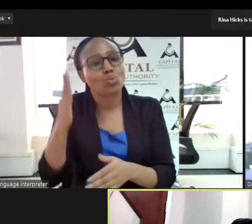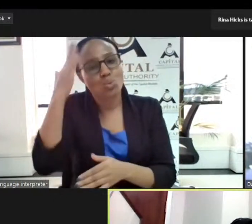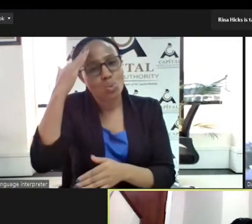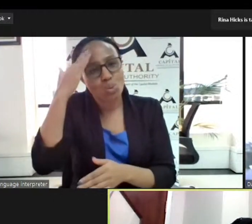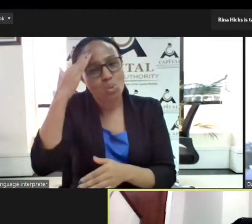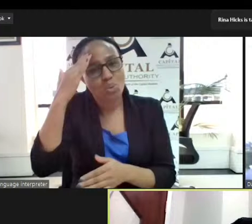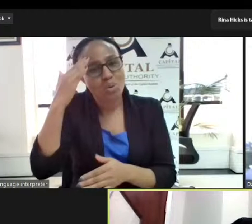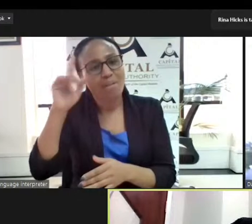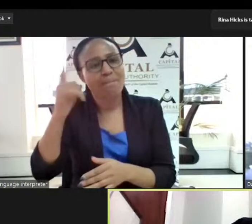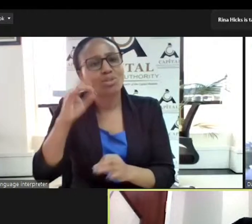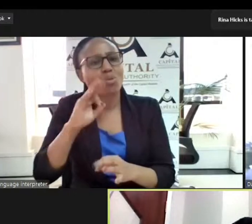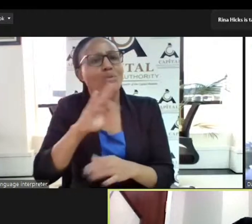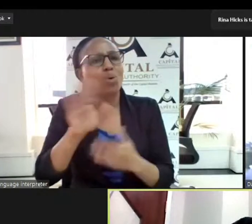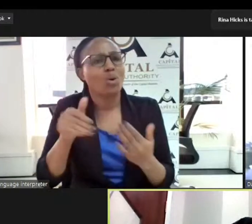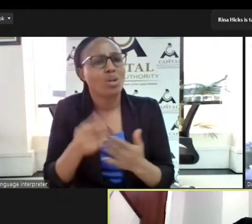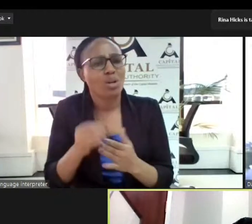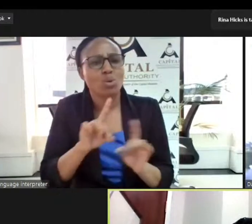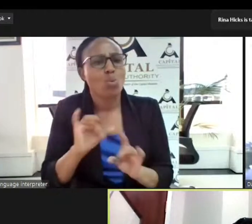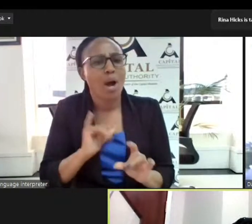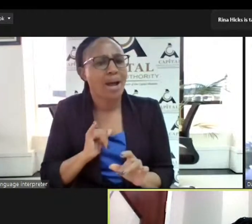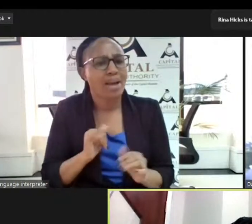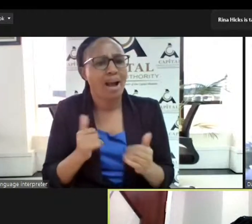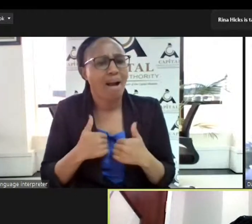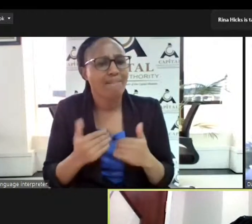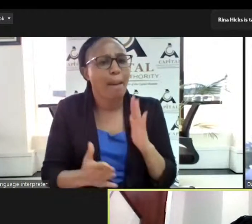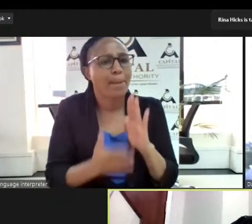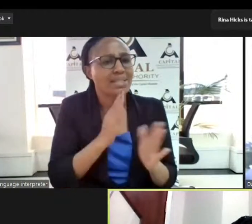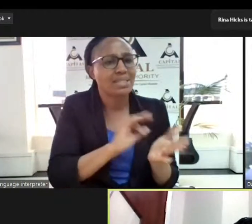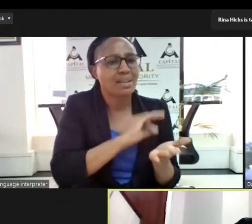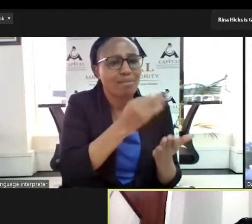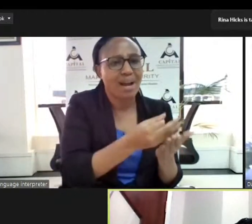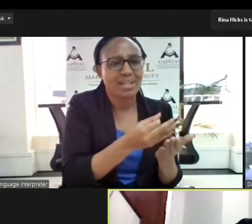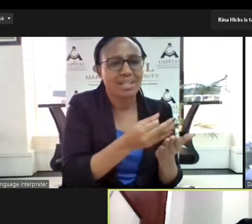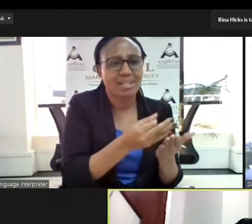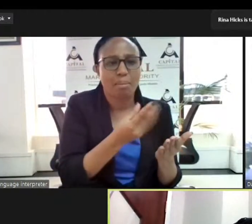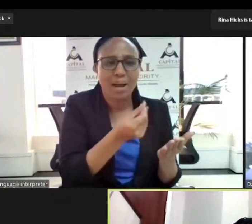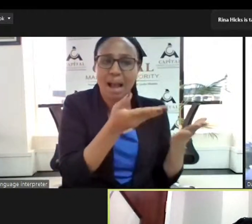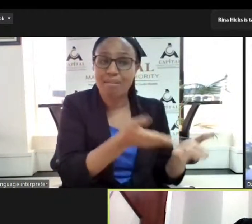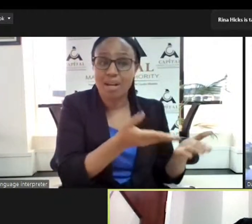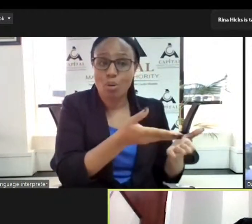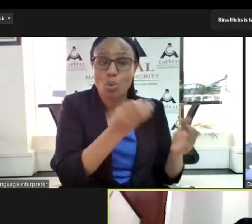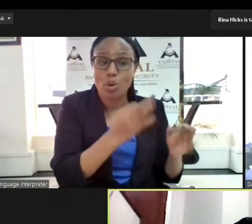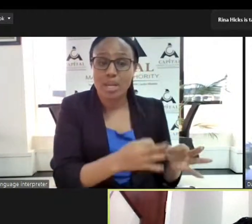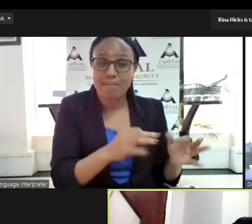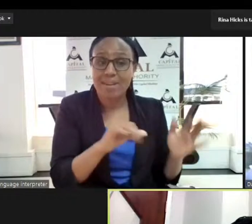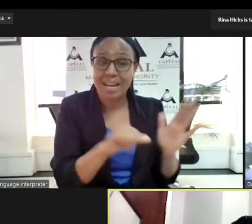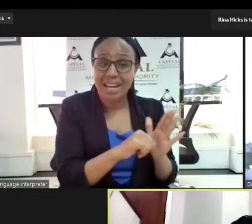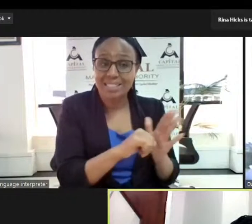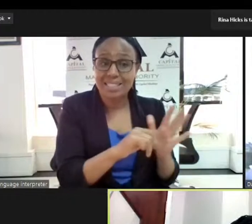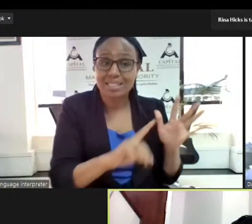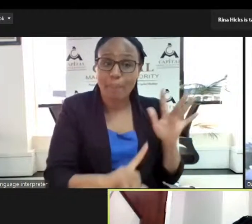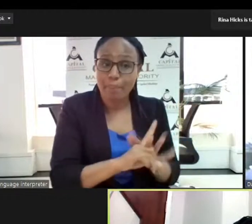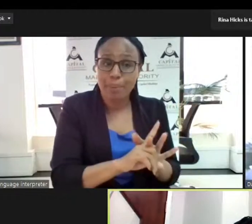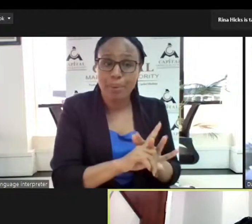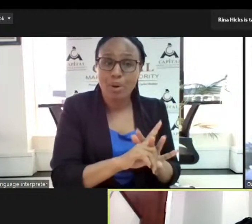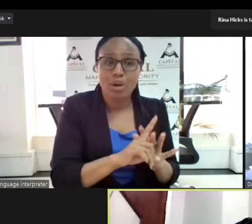first of all, do I even have an emergency fund in place? Do I have money available? Should there be a crisis? Should I lose my job? Should